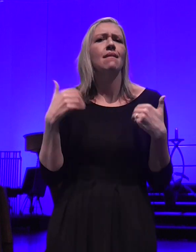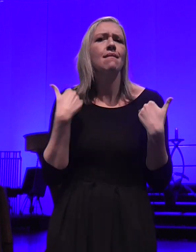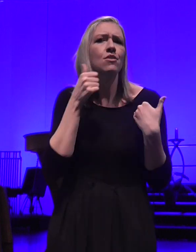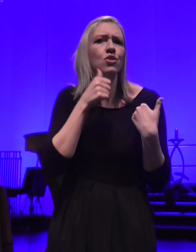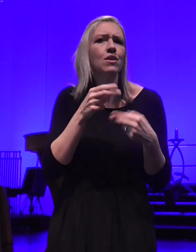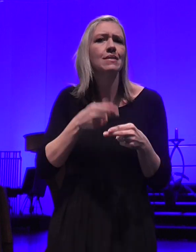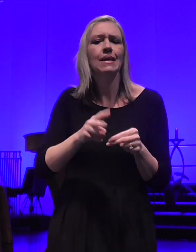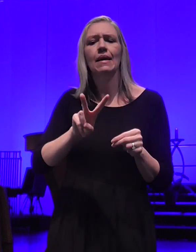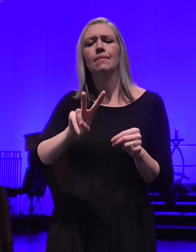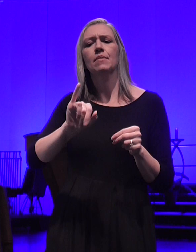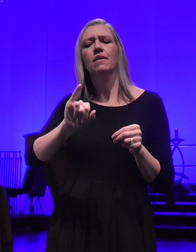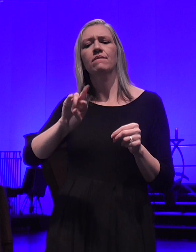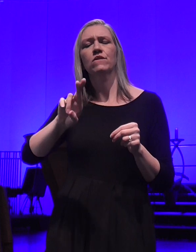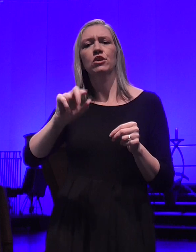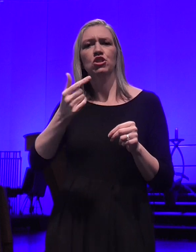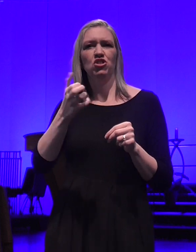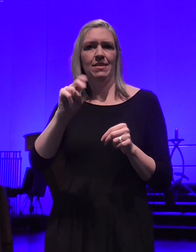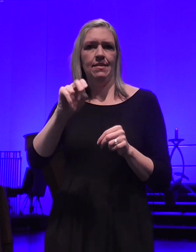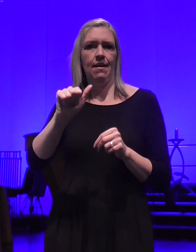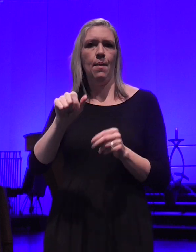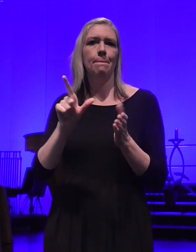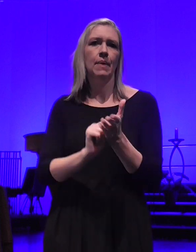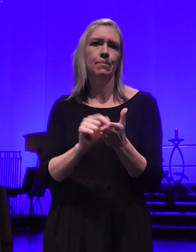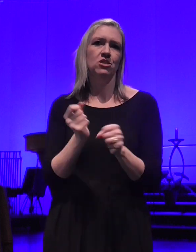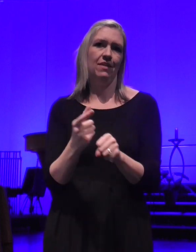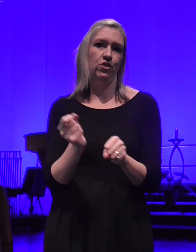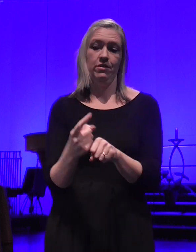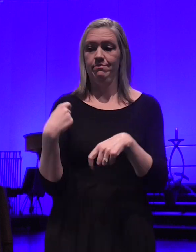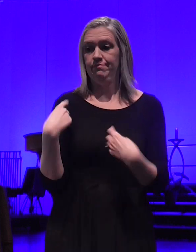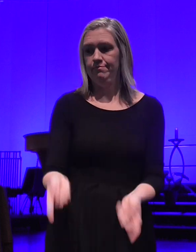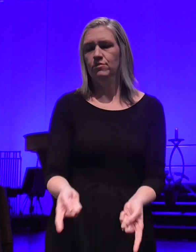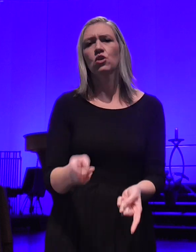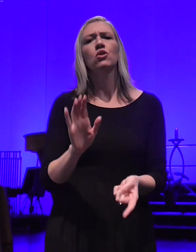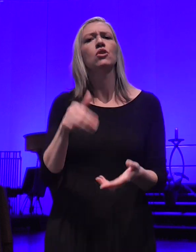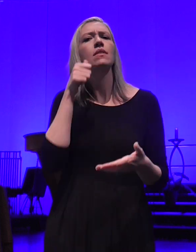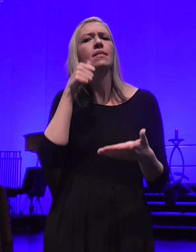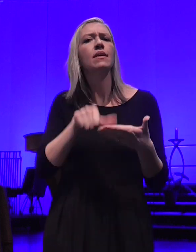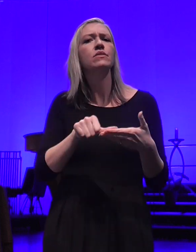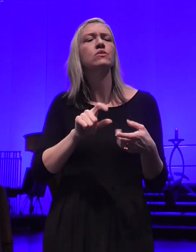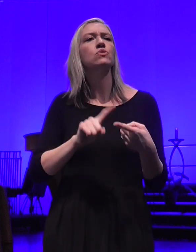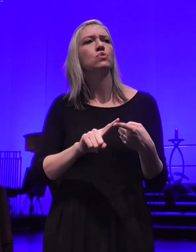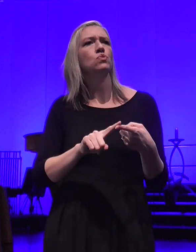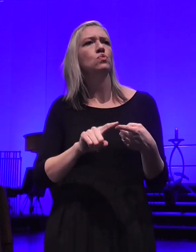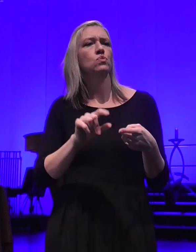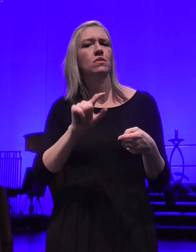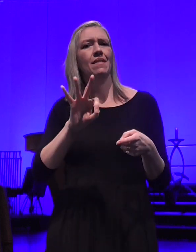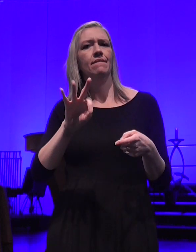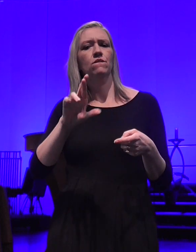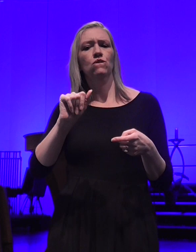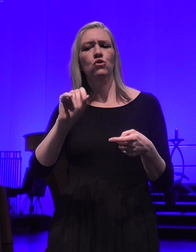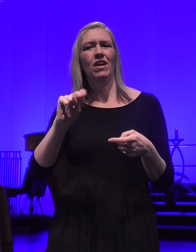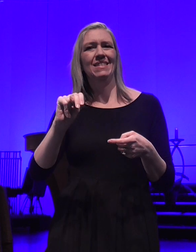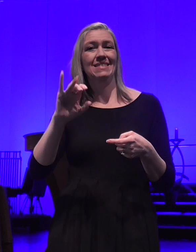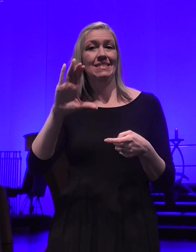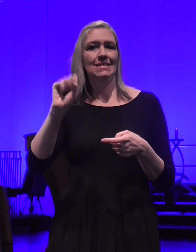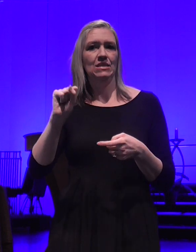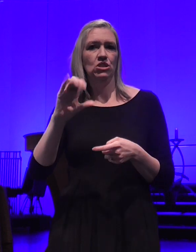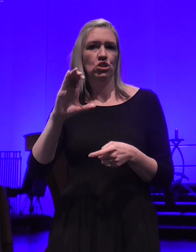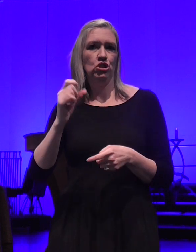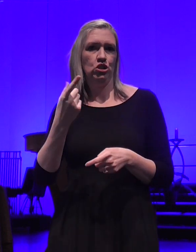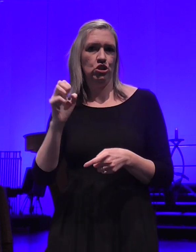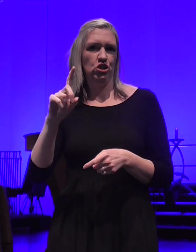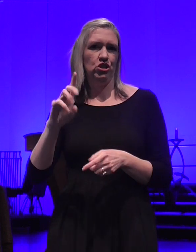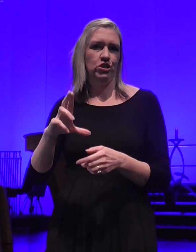republished every year since. Her letter was to Francis Church, the editor of The Sun.